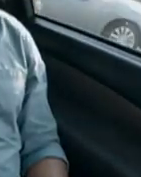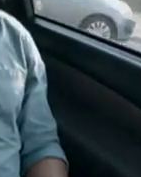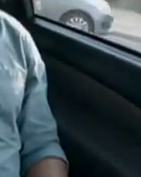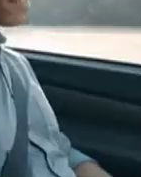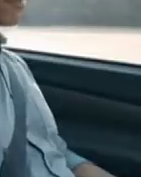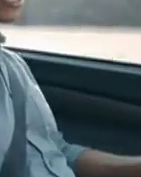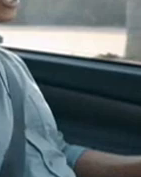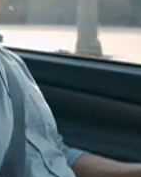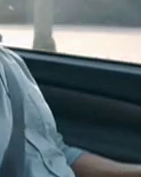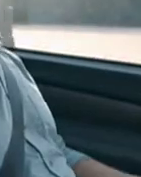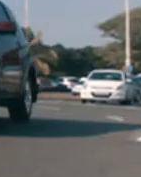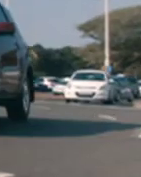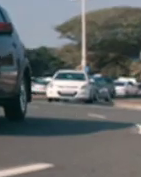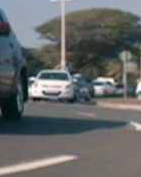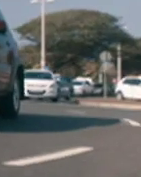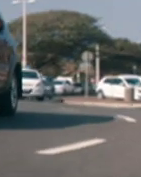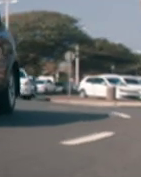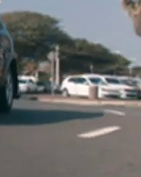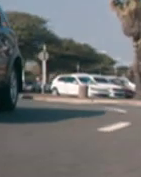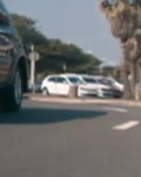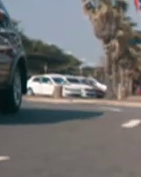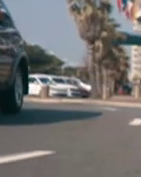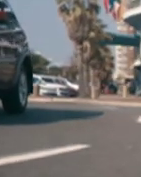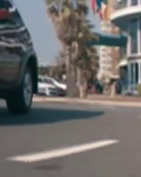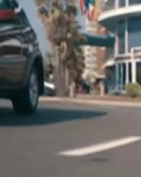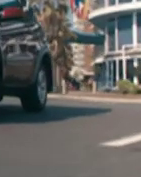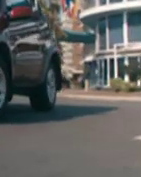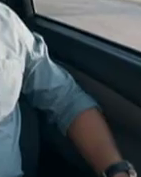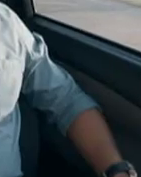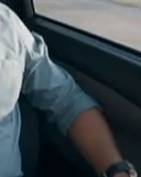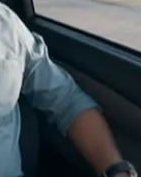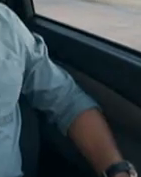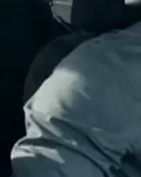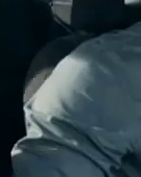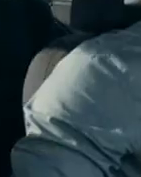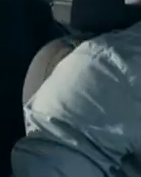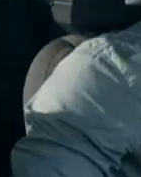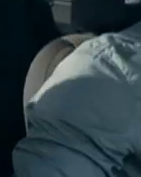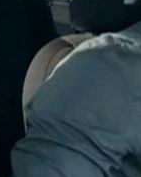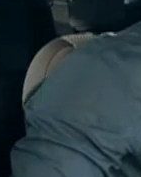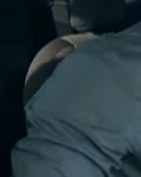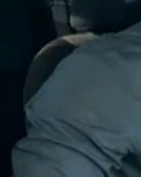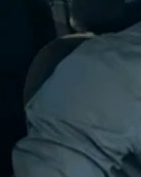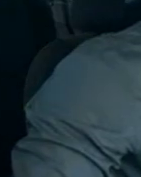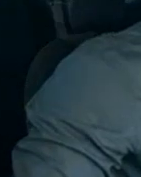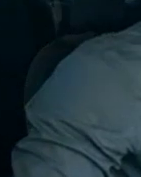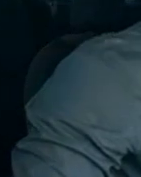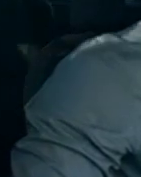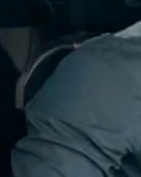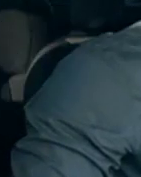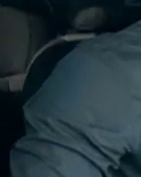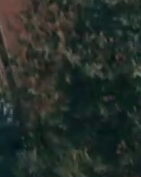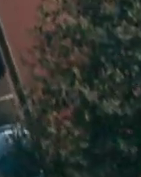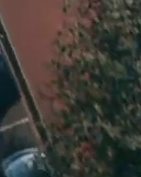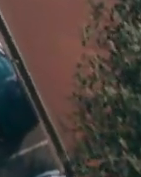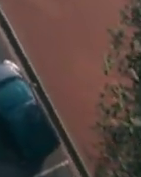friendly. I couldn't believe it. How much did you end up saving? It was about 419 Rand. It's never too late. You must just do it. It's really, really worth it. It's going to